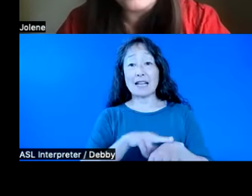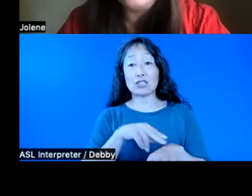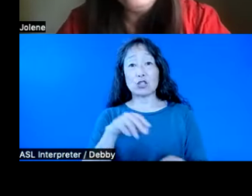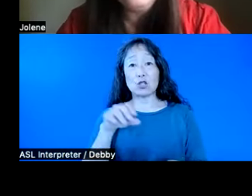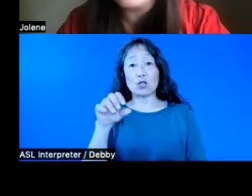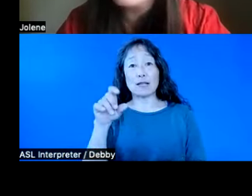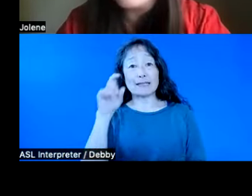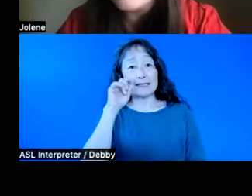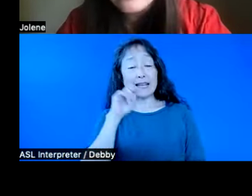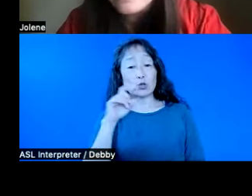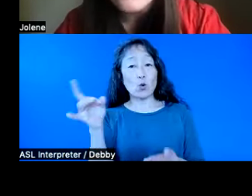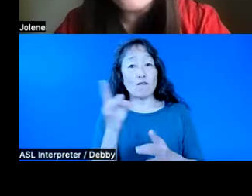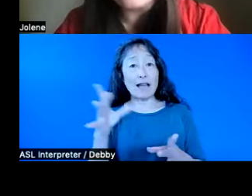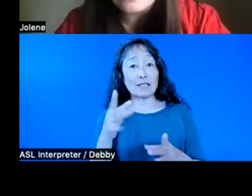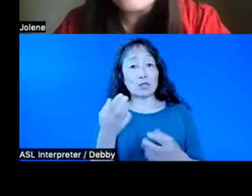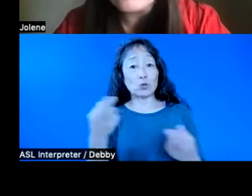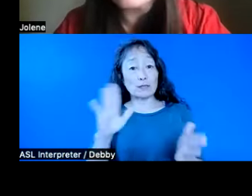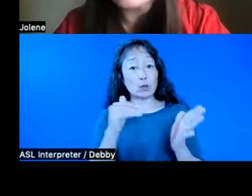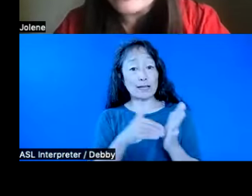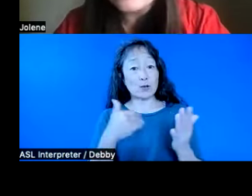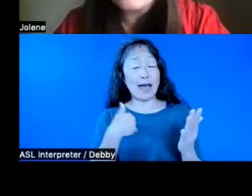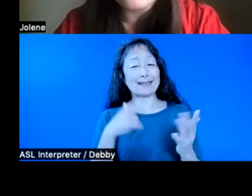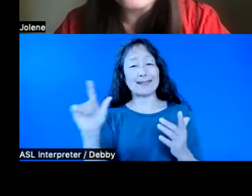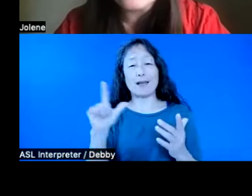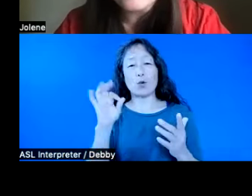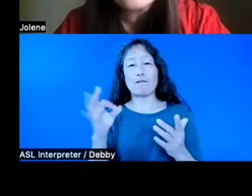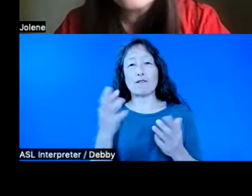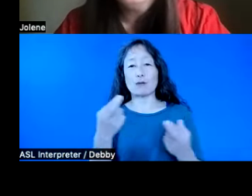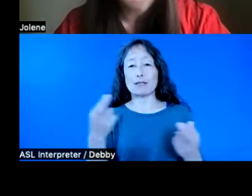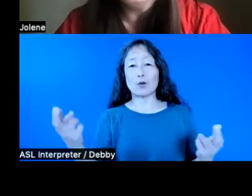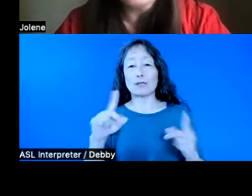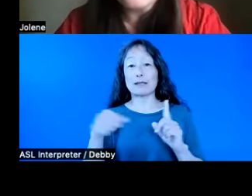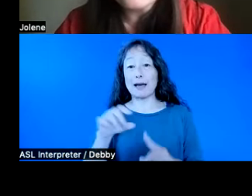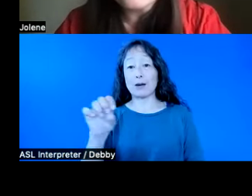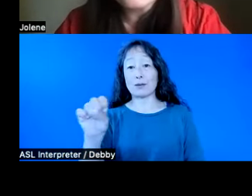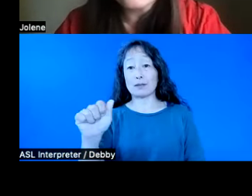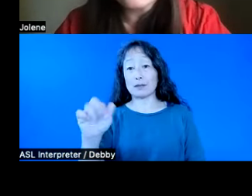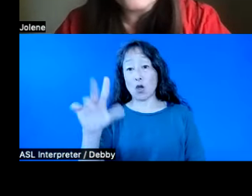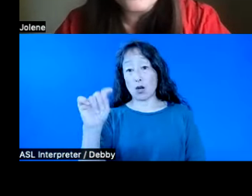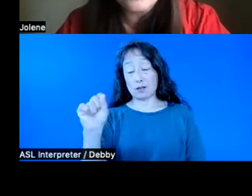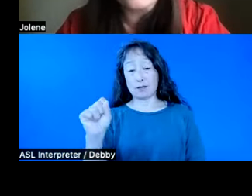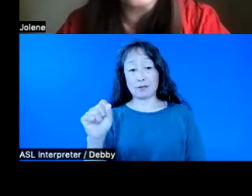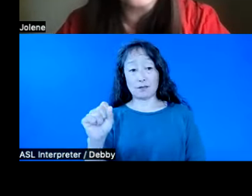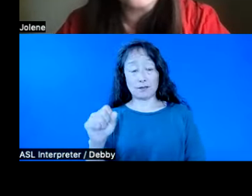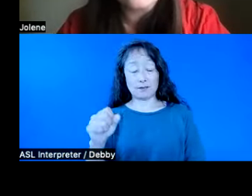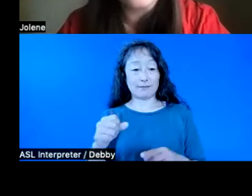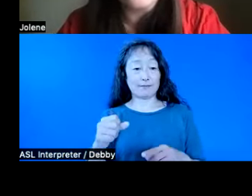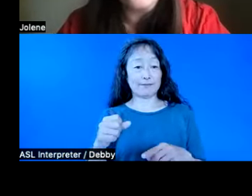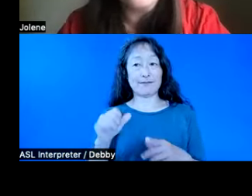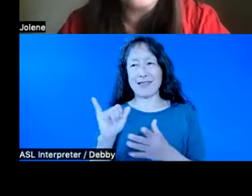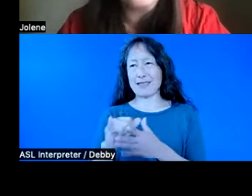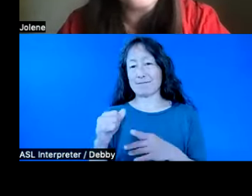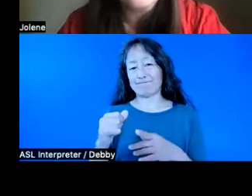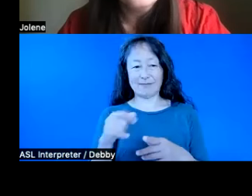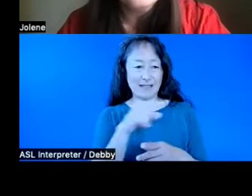online kind of compendium or library of resources around SARTs. And this is pulled from resources from there,